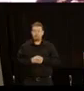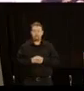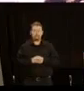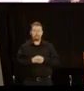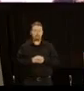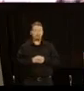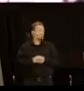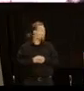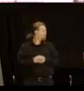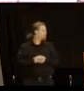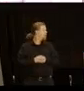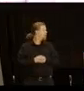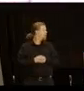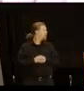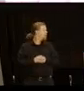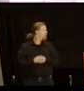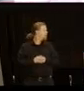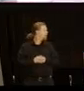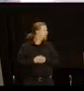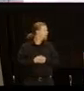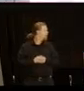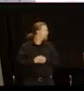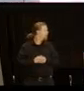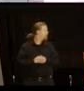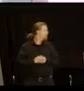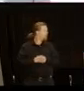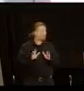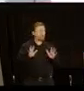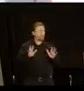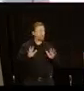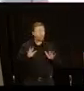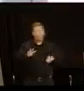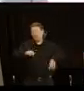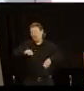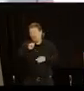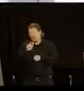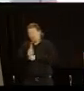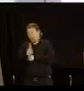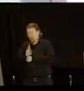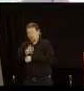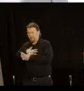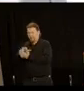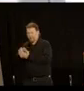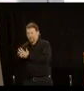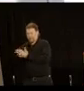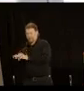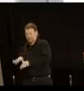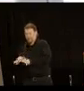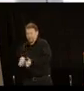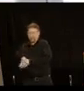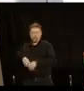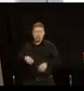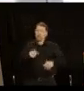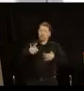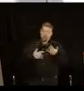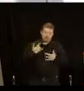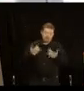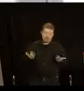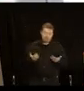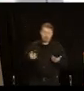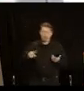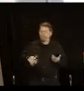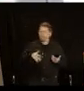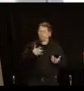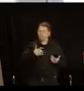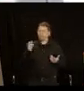I am so, I'm gonna move off the scripted remarks here for a moment. I'm just so excited to be here. This is a bit of a homecoming